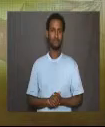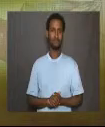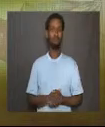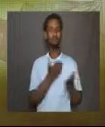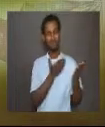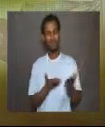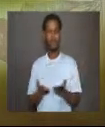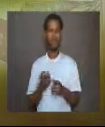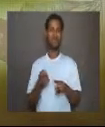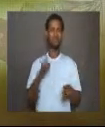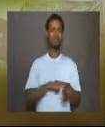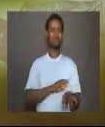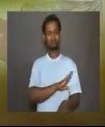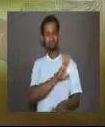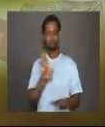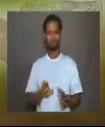Welcome back, everyone.